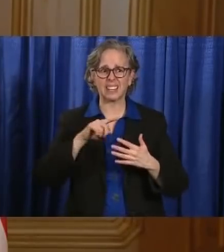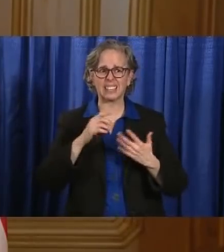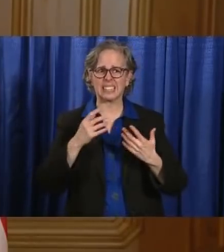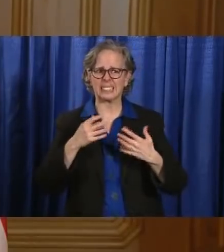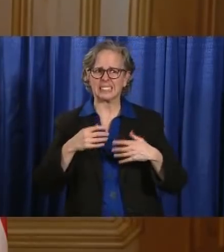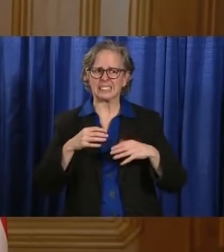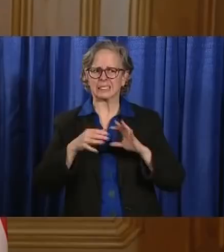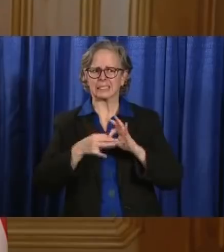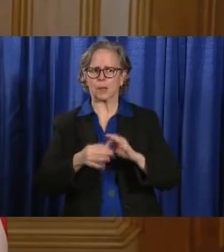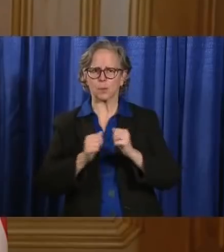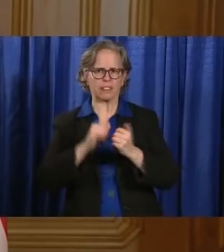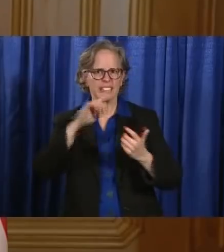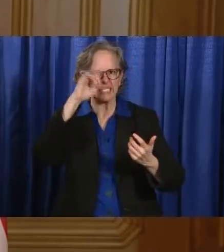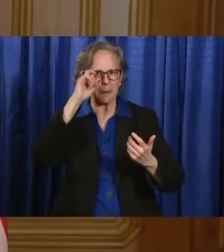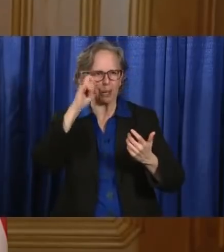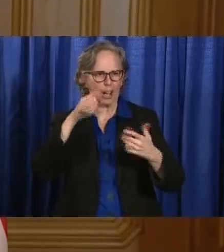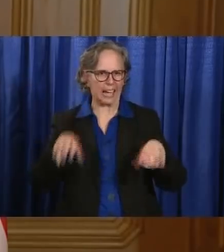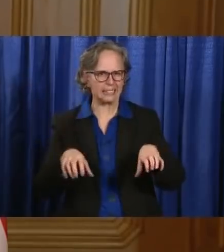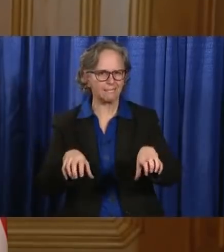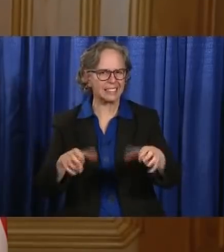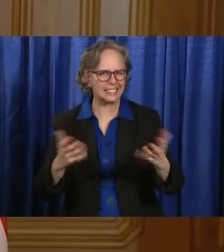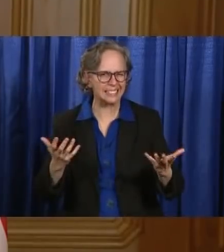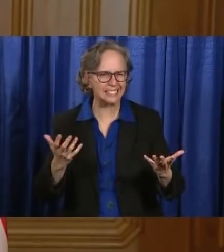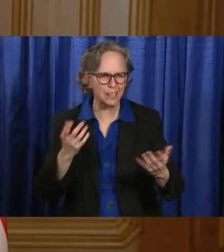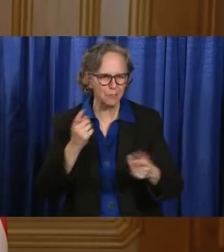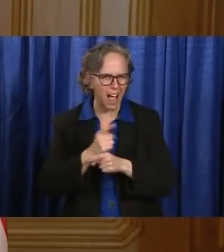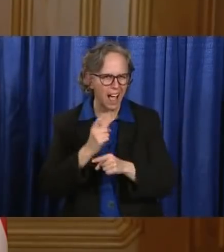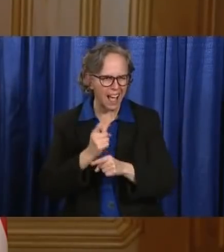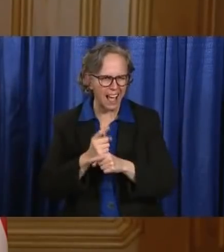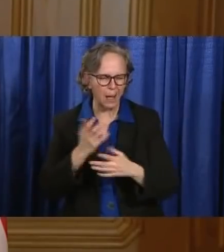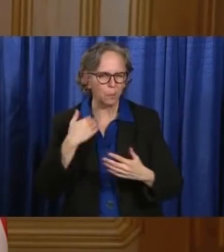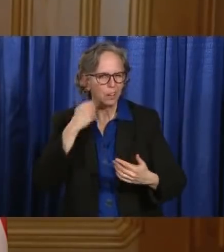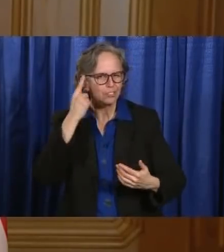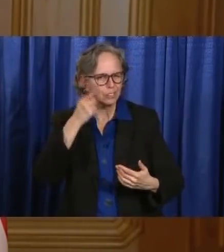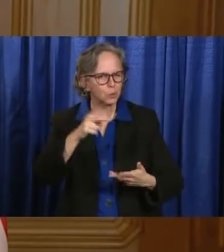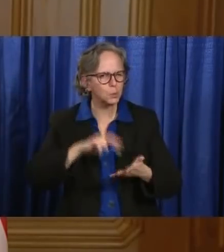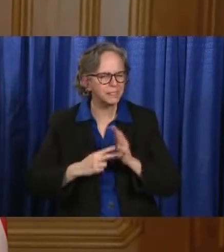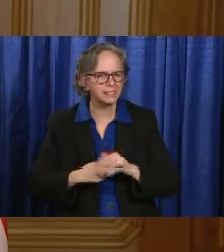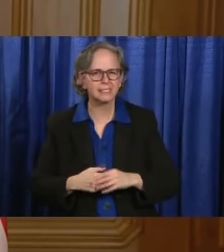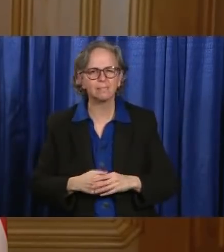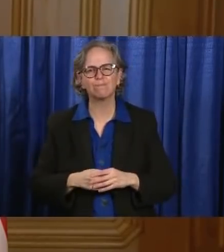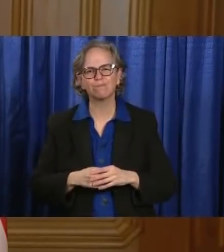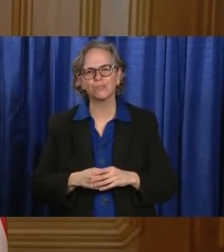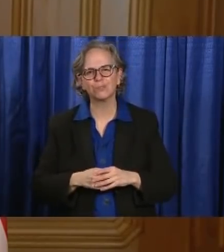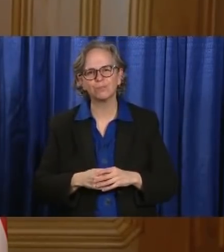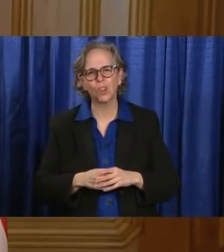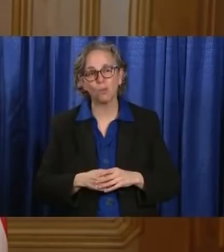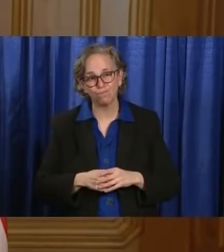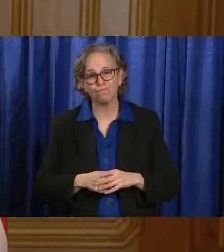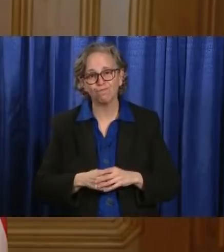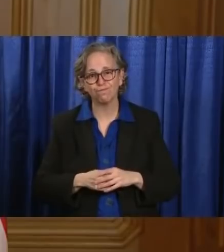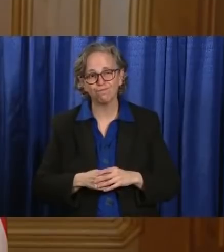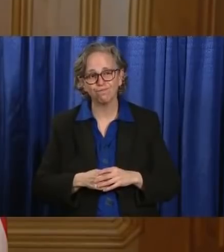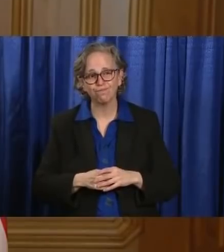summer hits, and we move into those then. Thank you. Thank you.